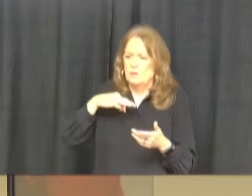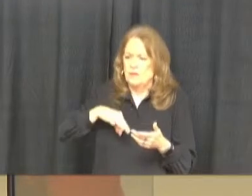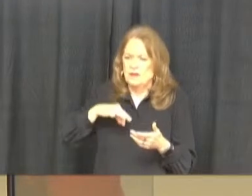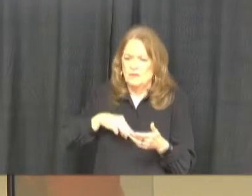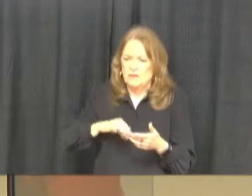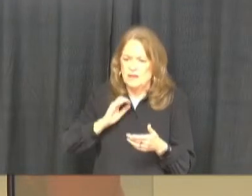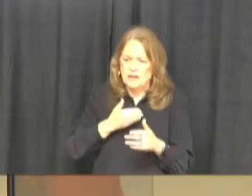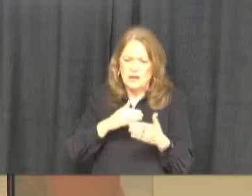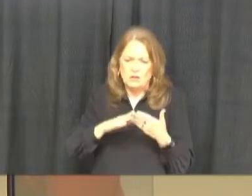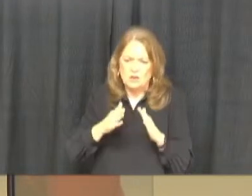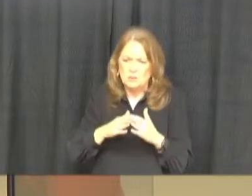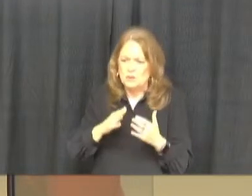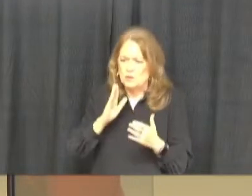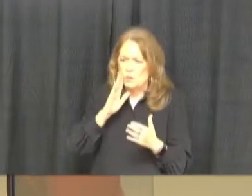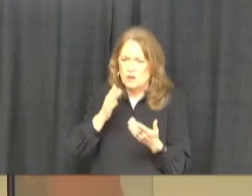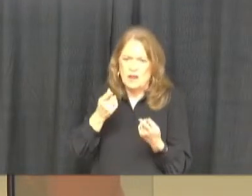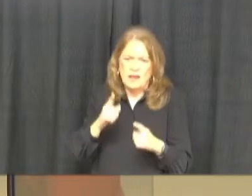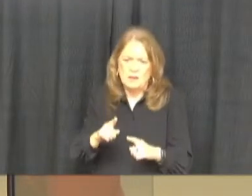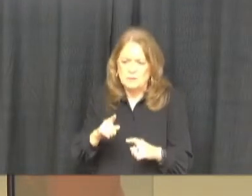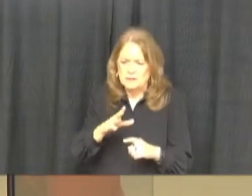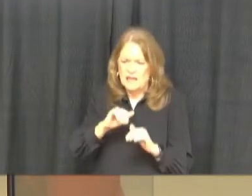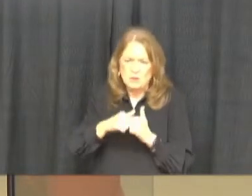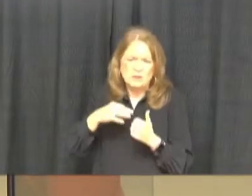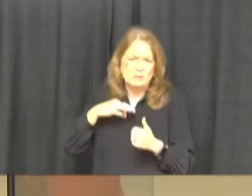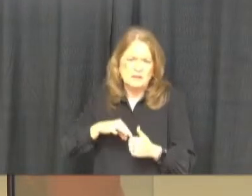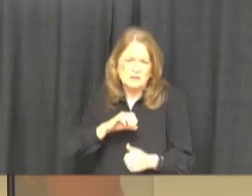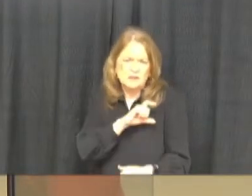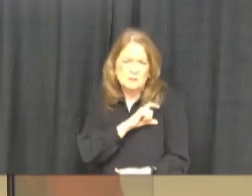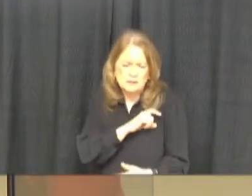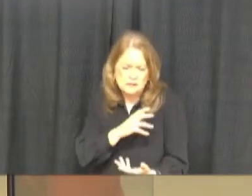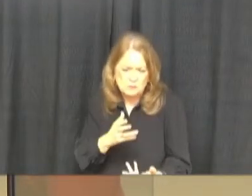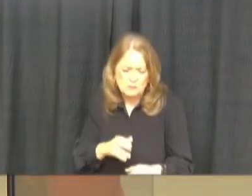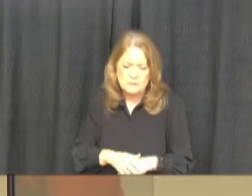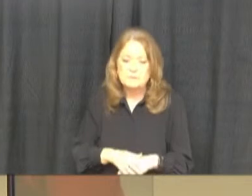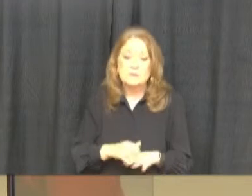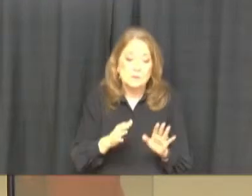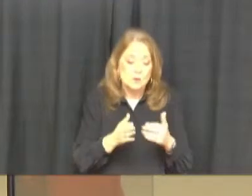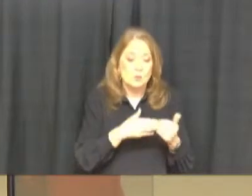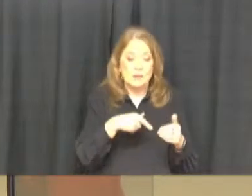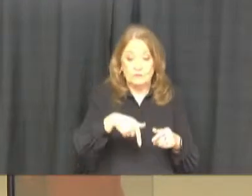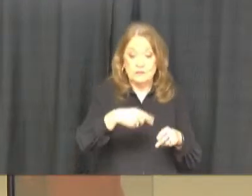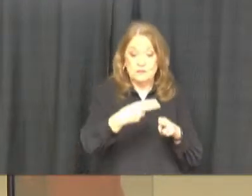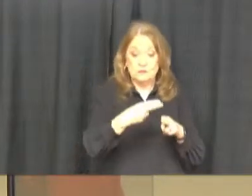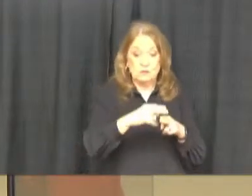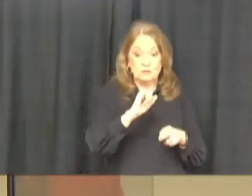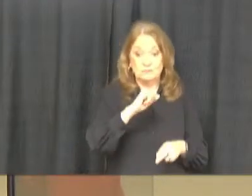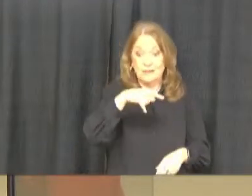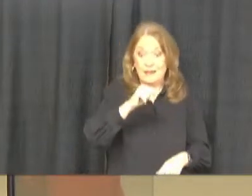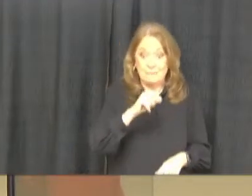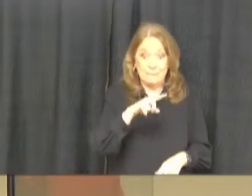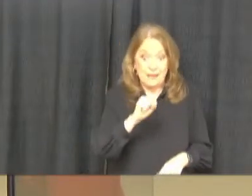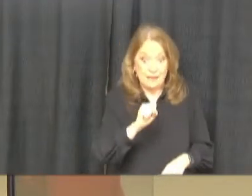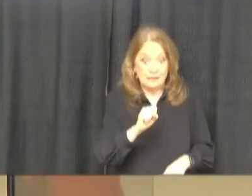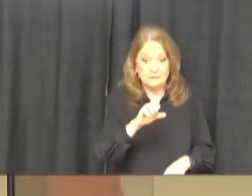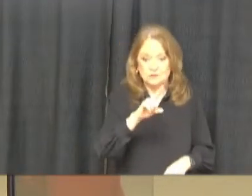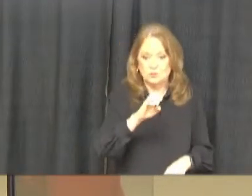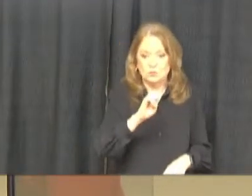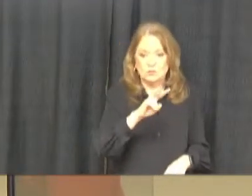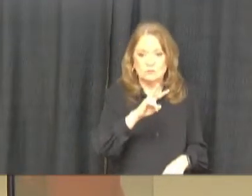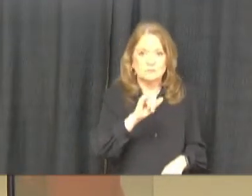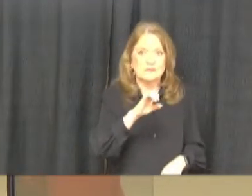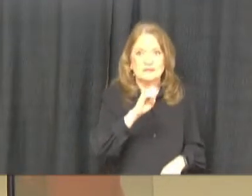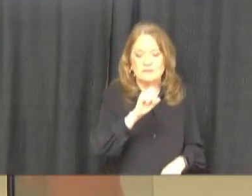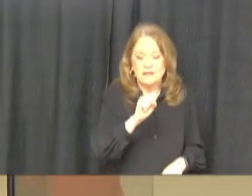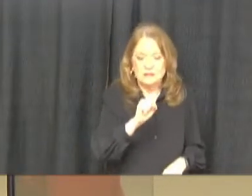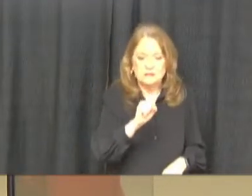community and the police department? Yes. So whatever these are called, iPads or devices,